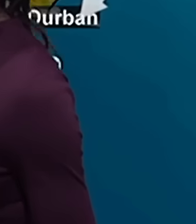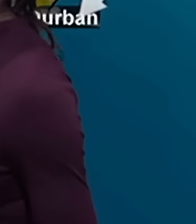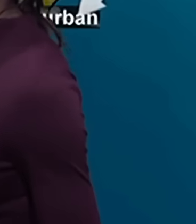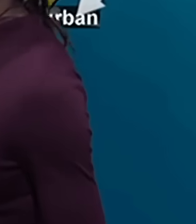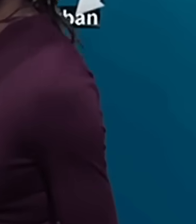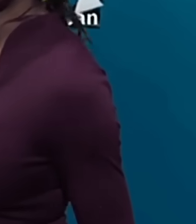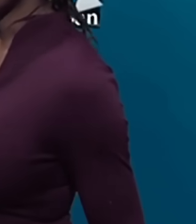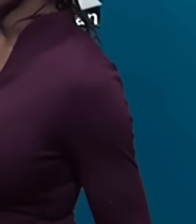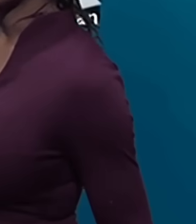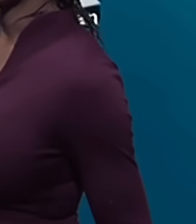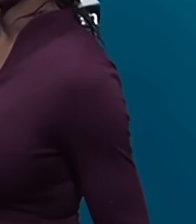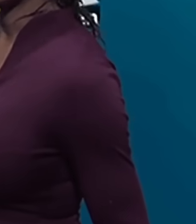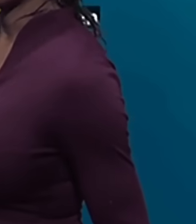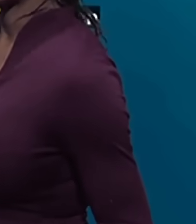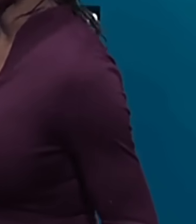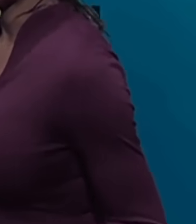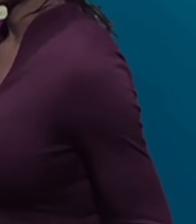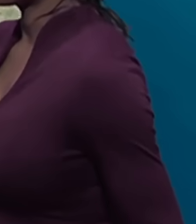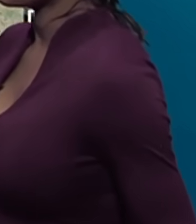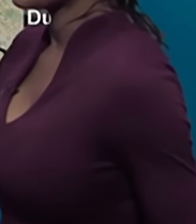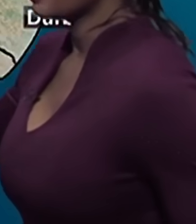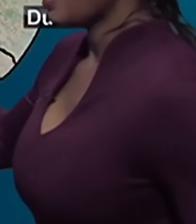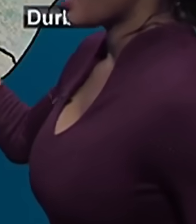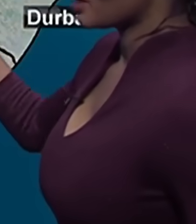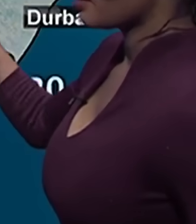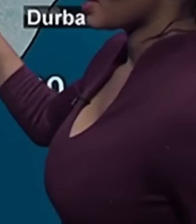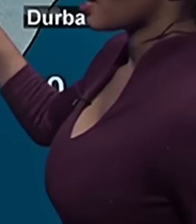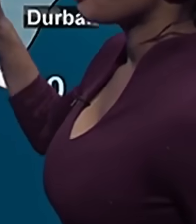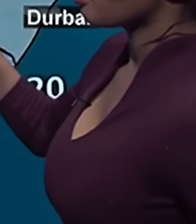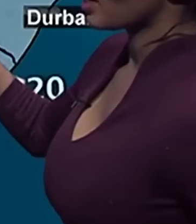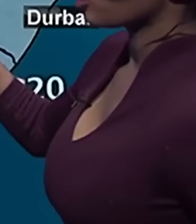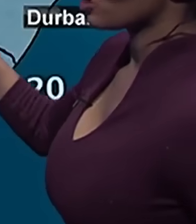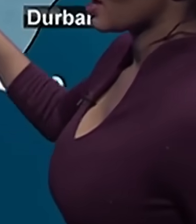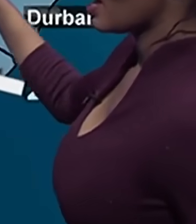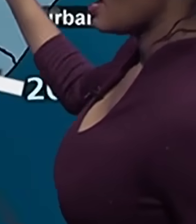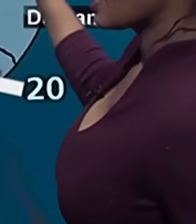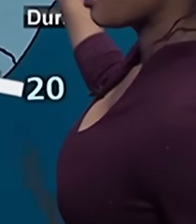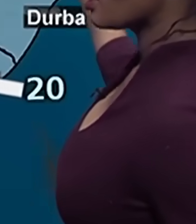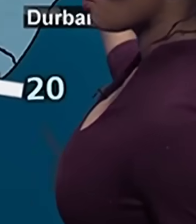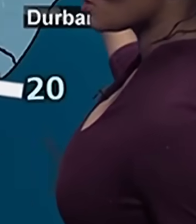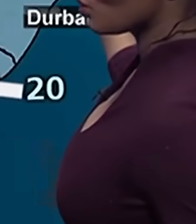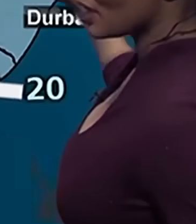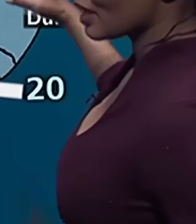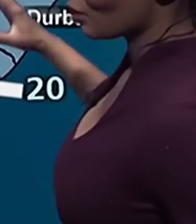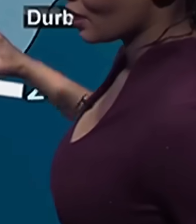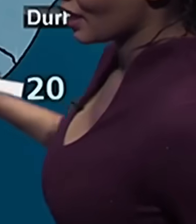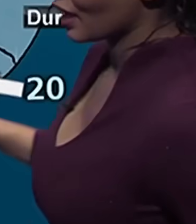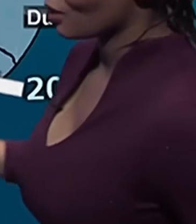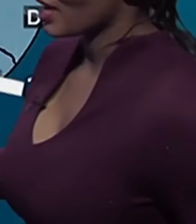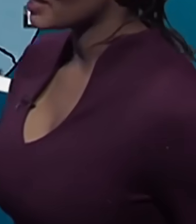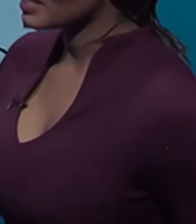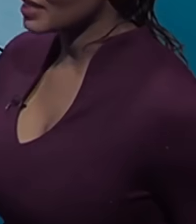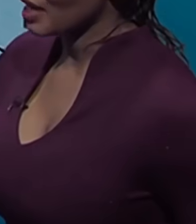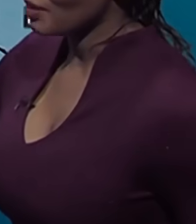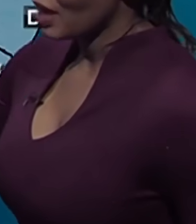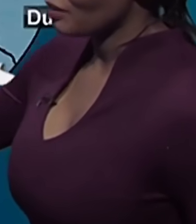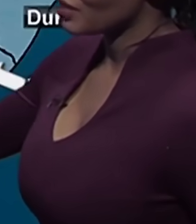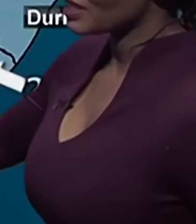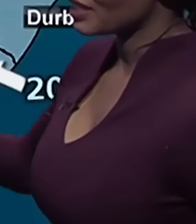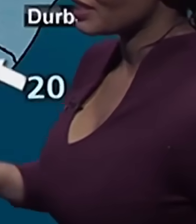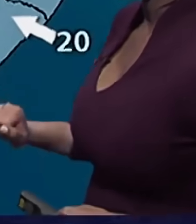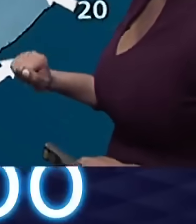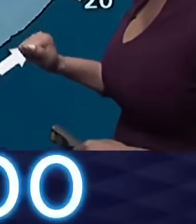aparelwa ke maru mme bontsi jwa naga bo lebega bo apogile re lebelela gape mo bogare jwa naga karolo ya KwaZulu-Natal go rala karolo ya Eastern Cape le